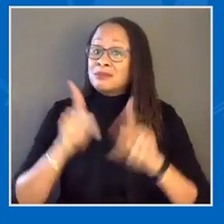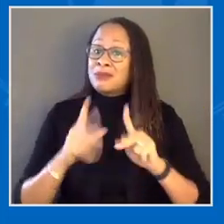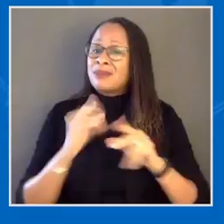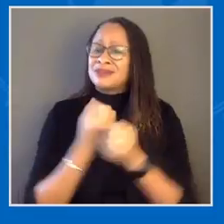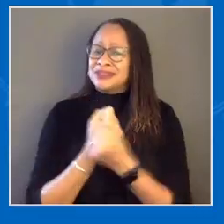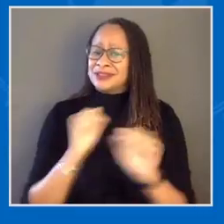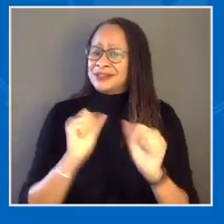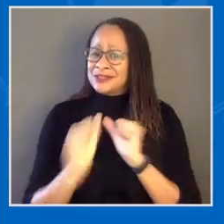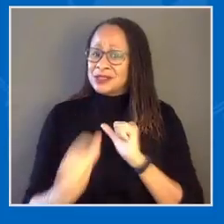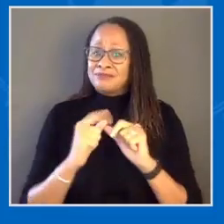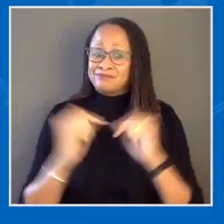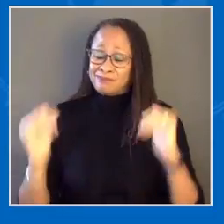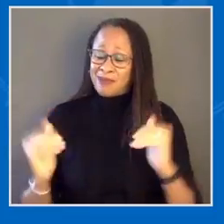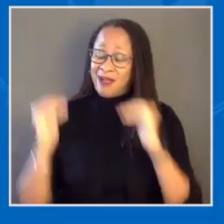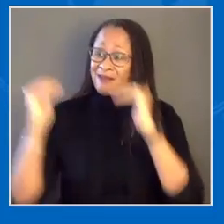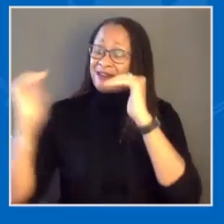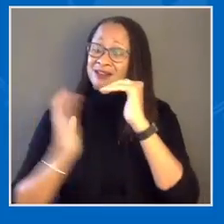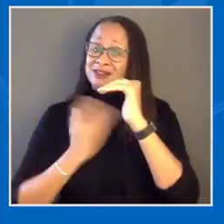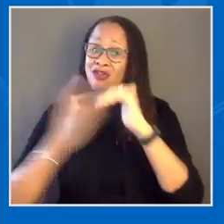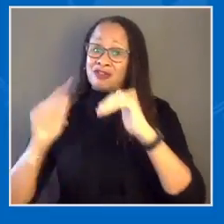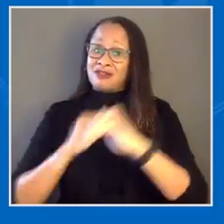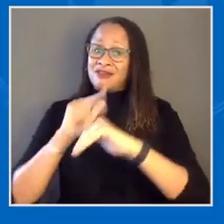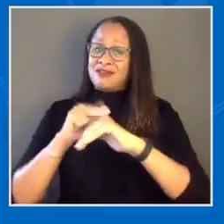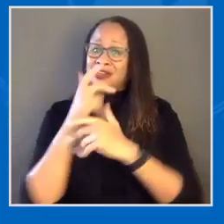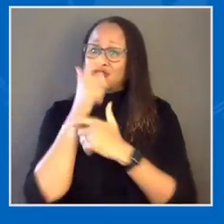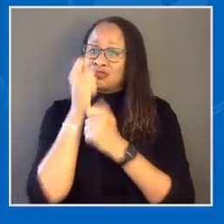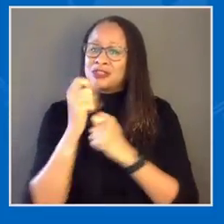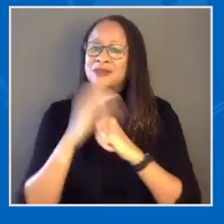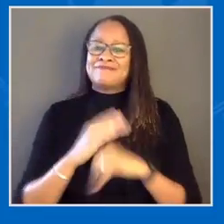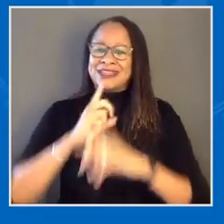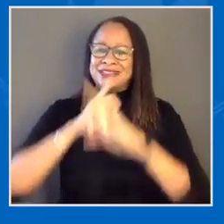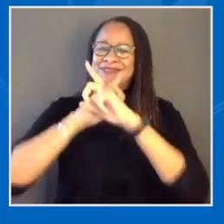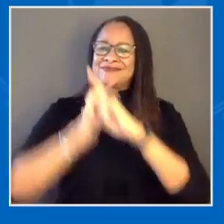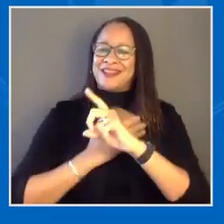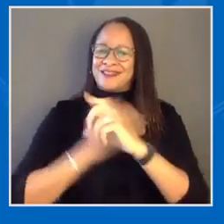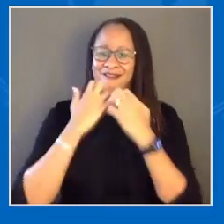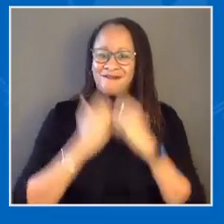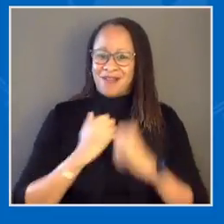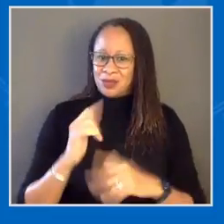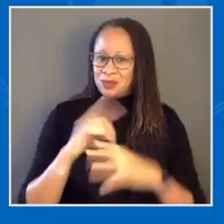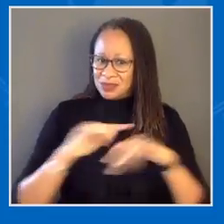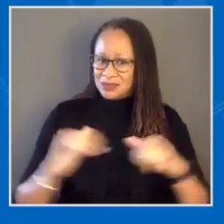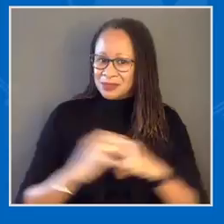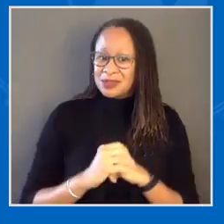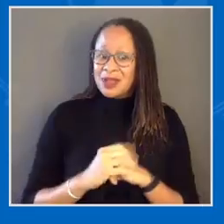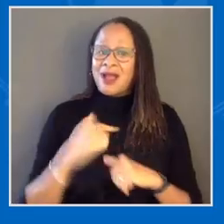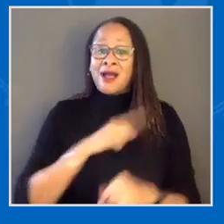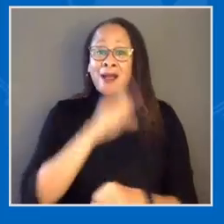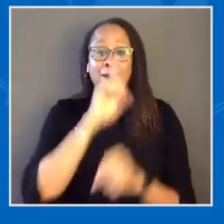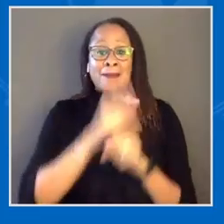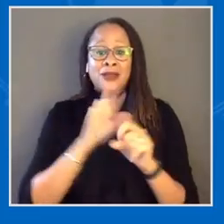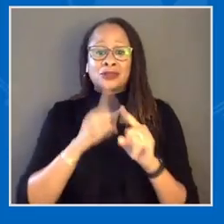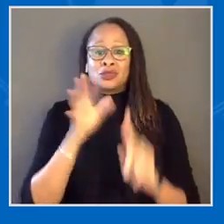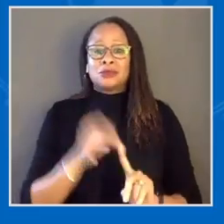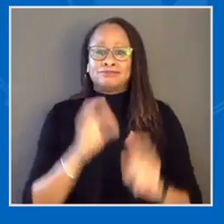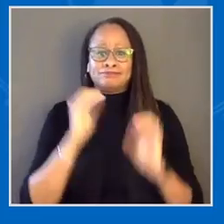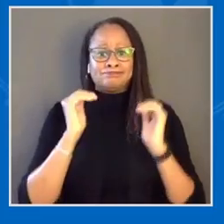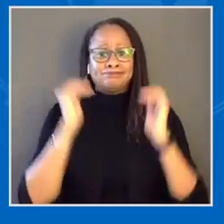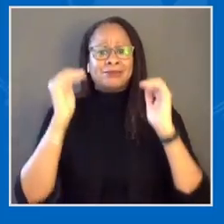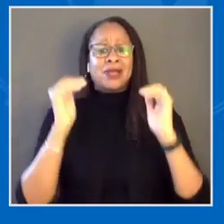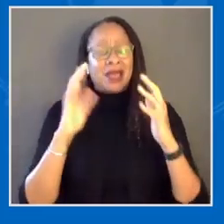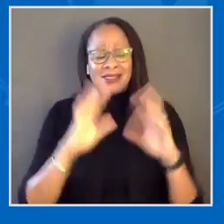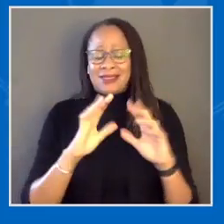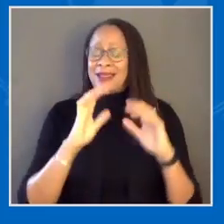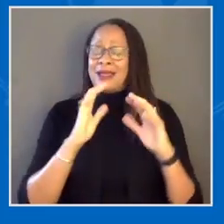to advance our national interests, and to defend our values. I pledge to the exceptional national security team you